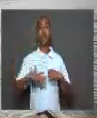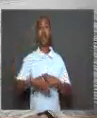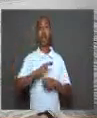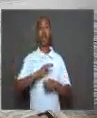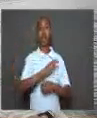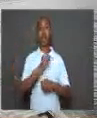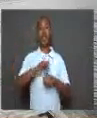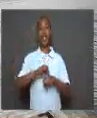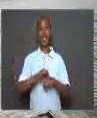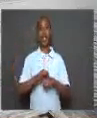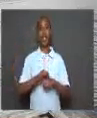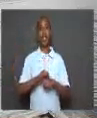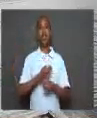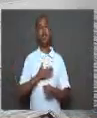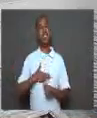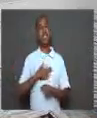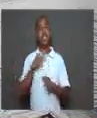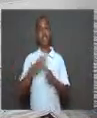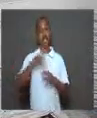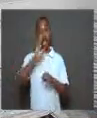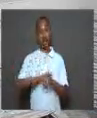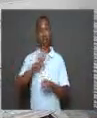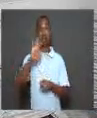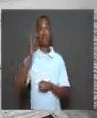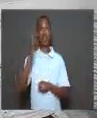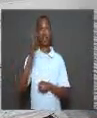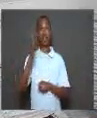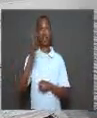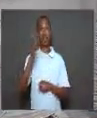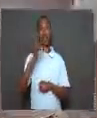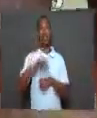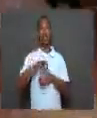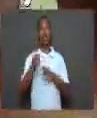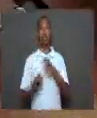name 5 items that can be made with leather.